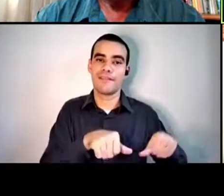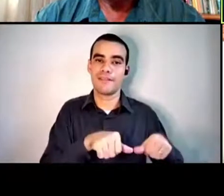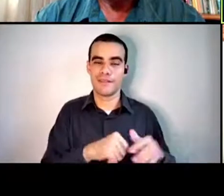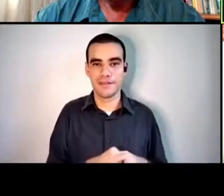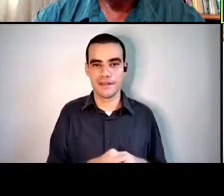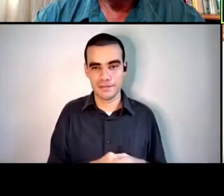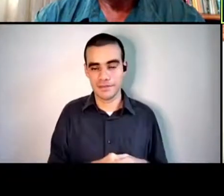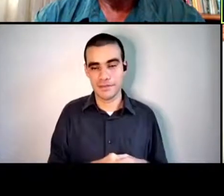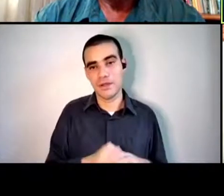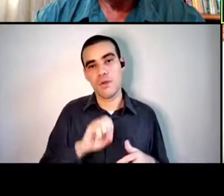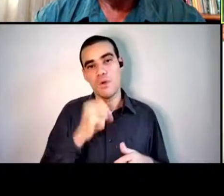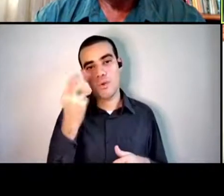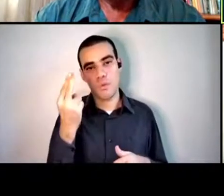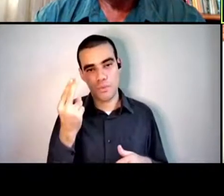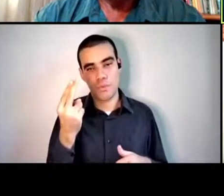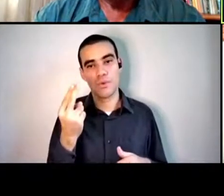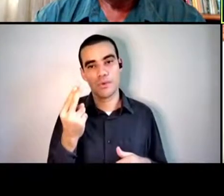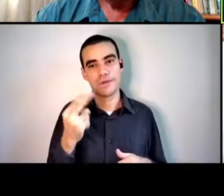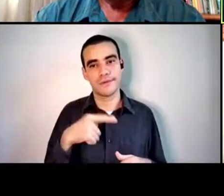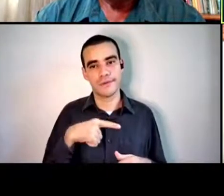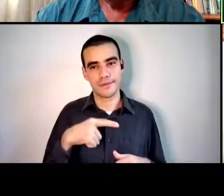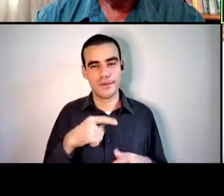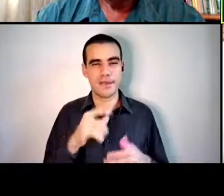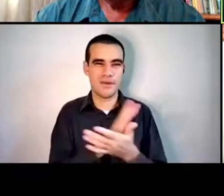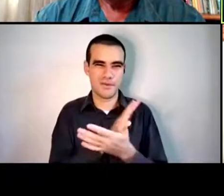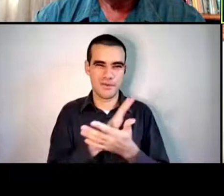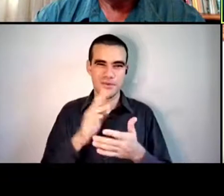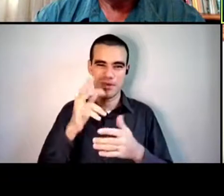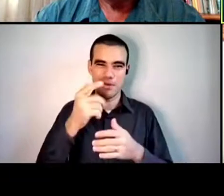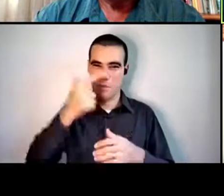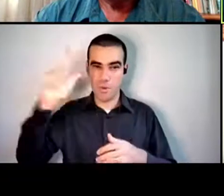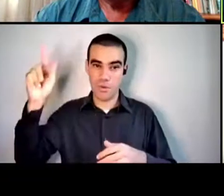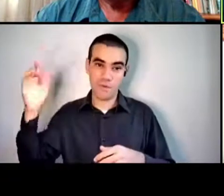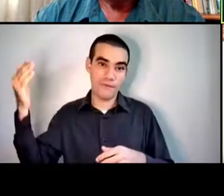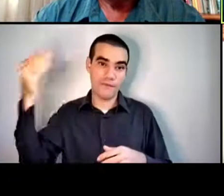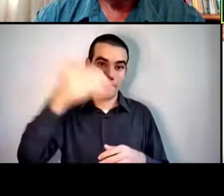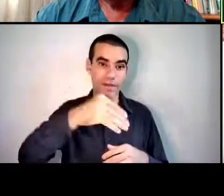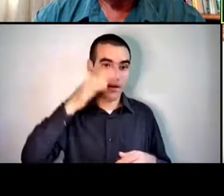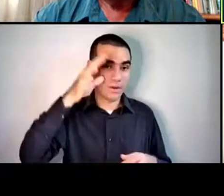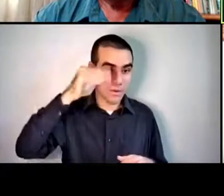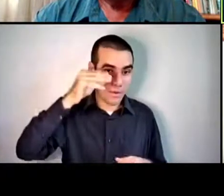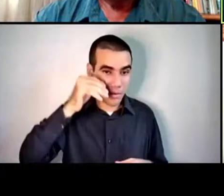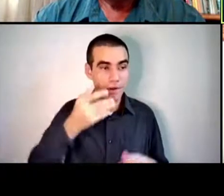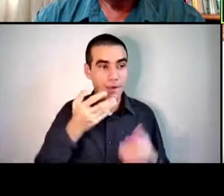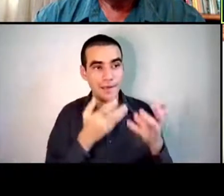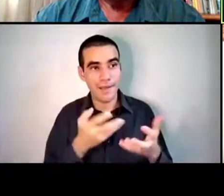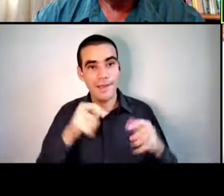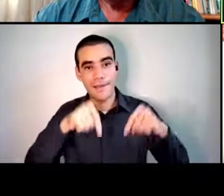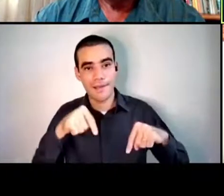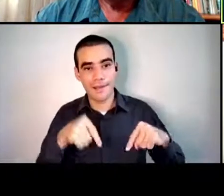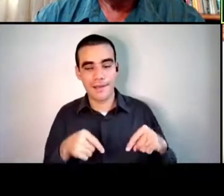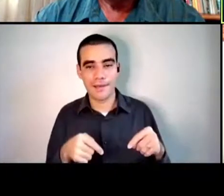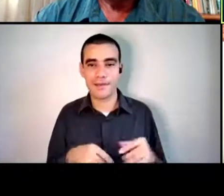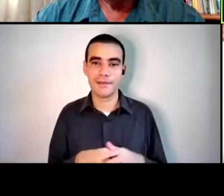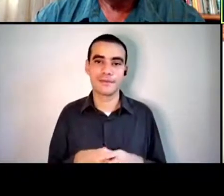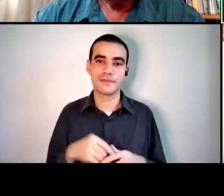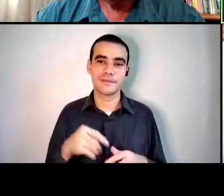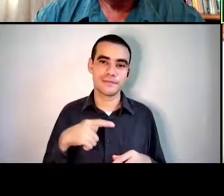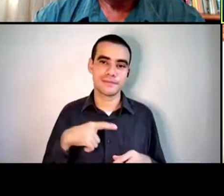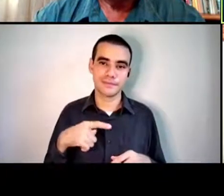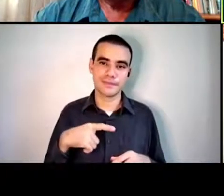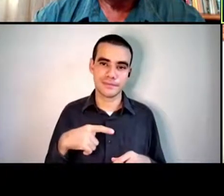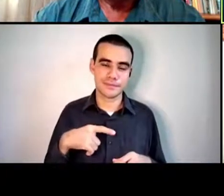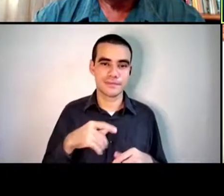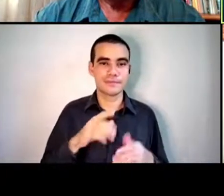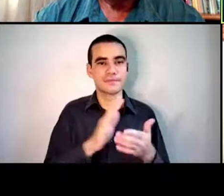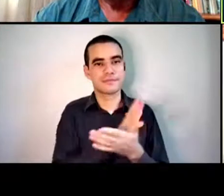there. Or people from abroad coming with the curiosity